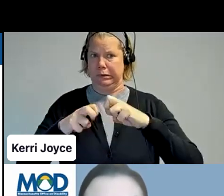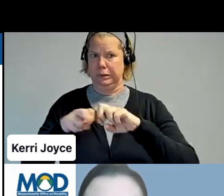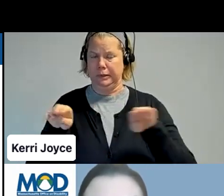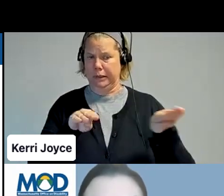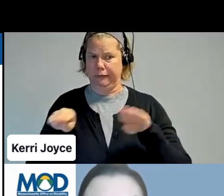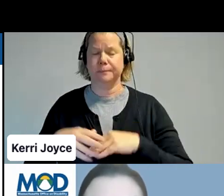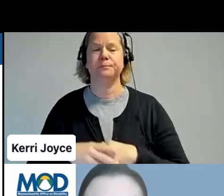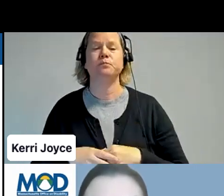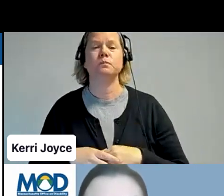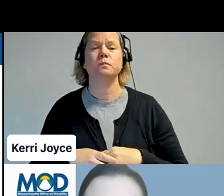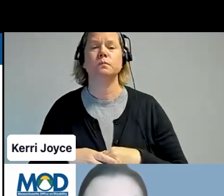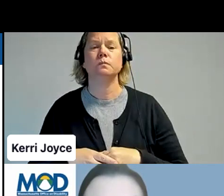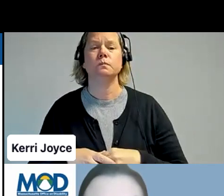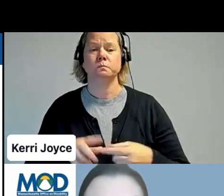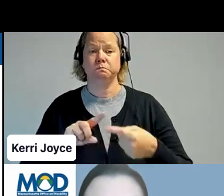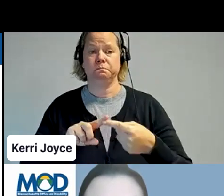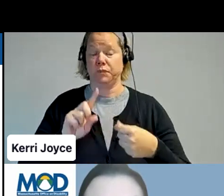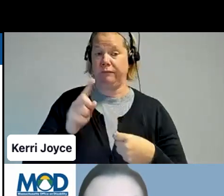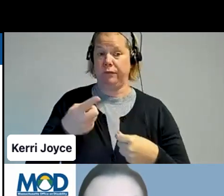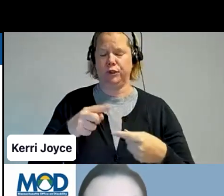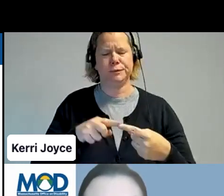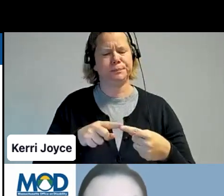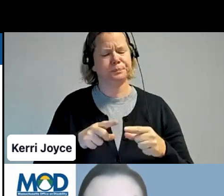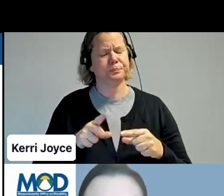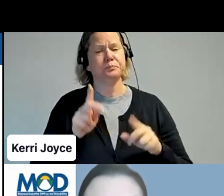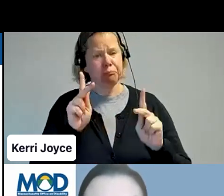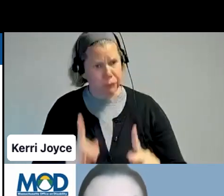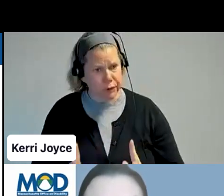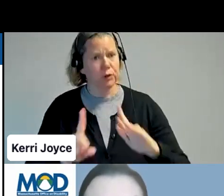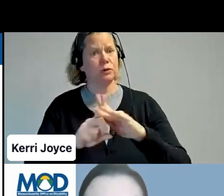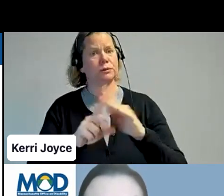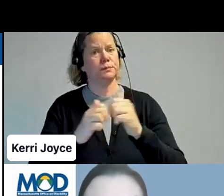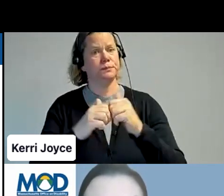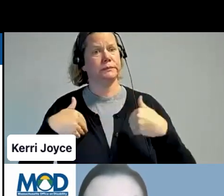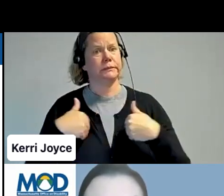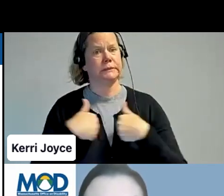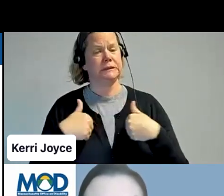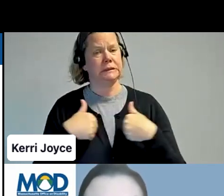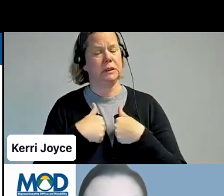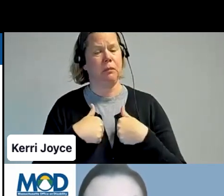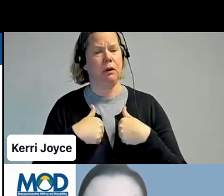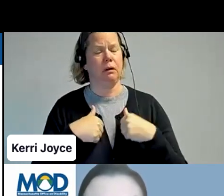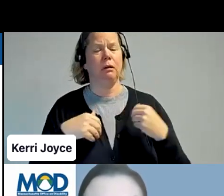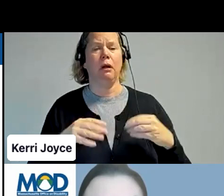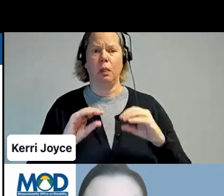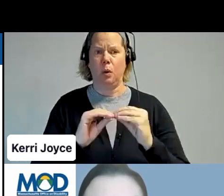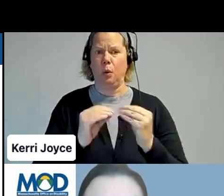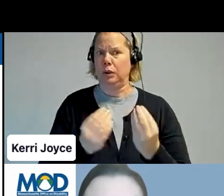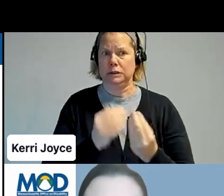So let's look at the first of those. If a person turns up with an animal and your organization doesn't generally